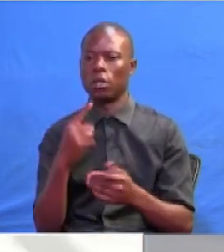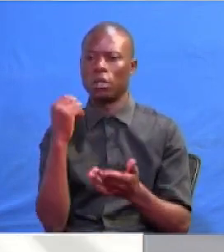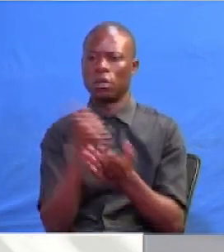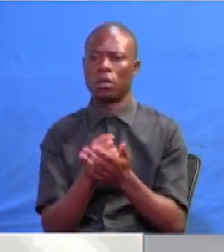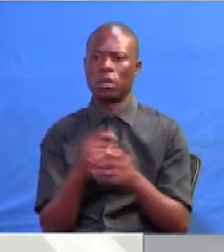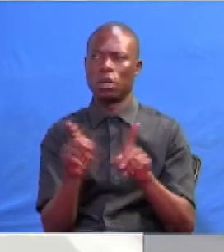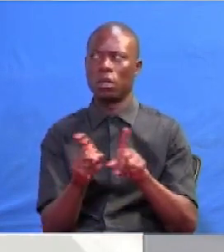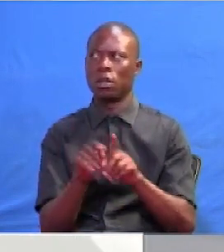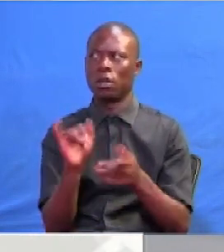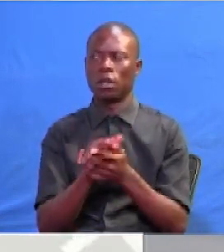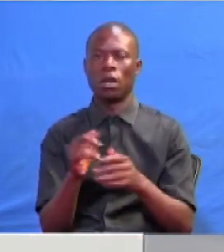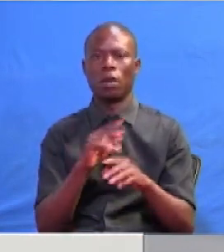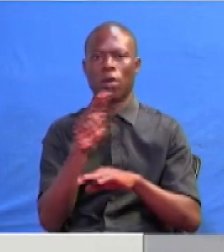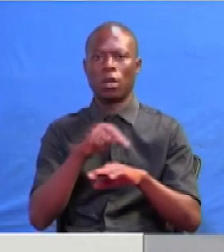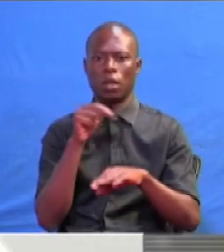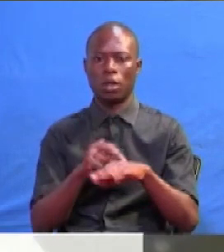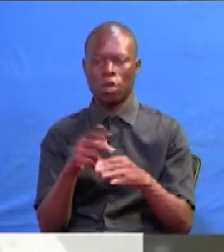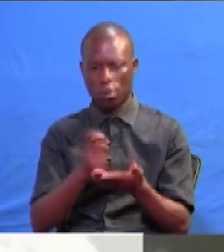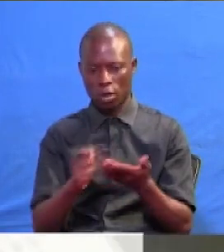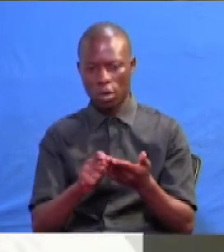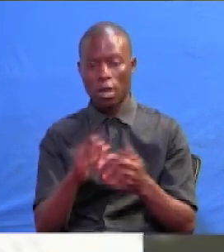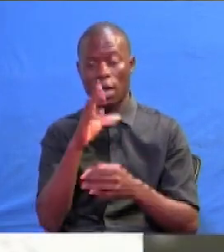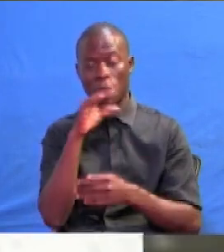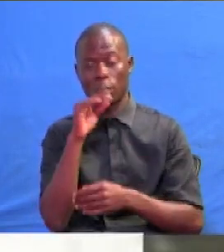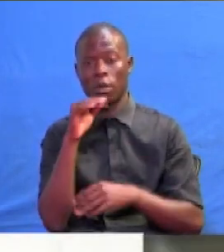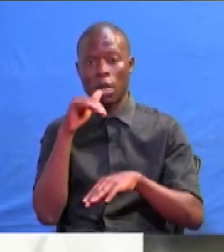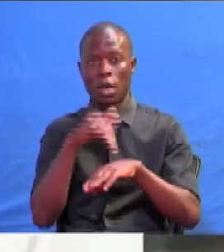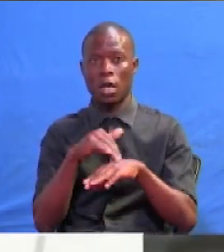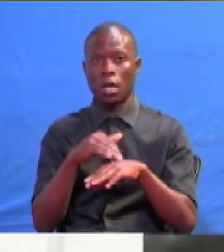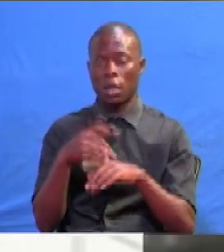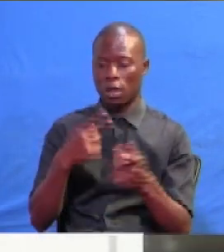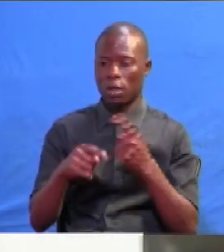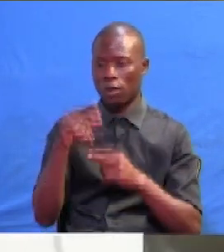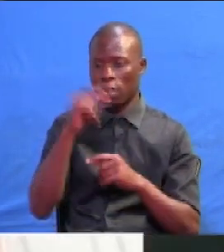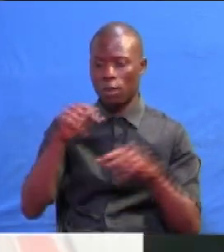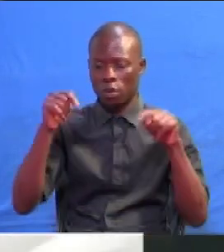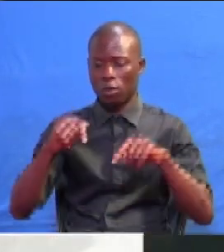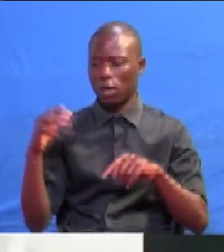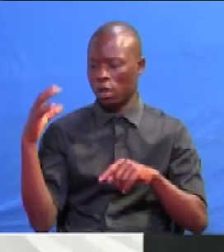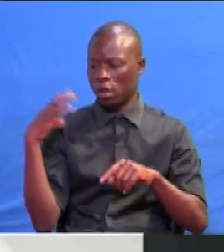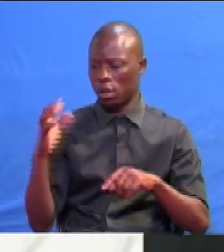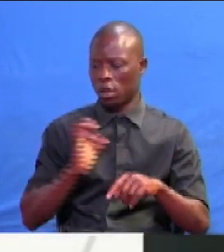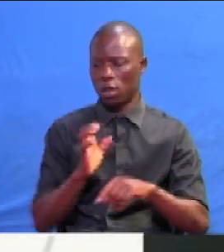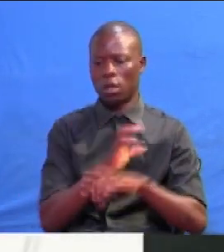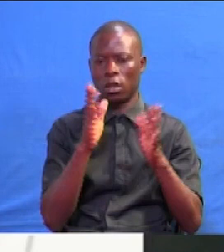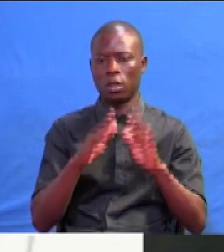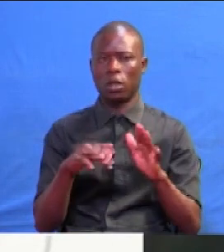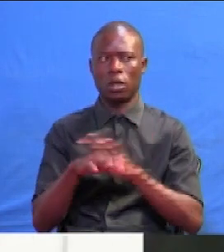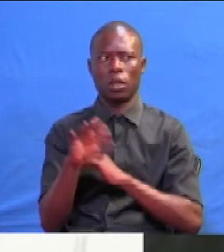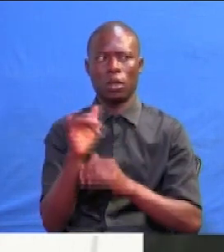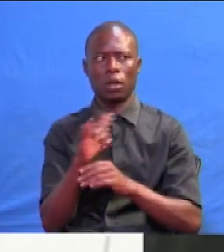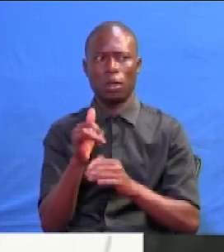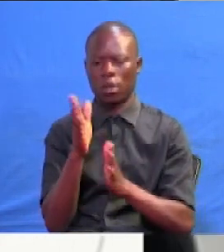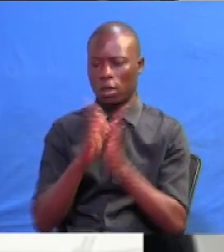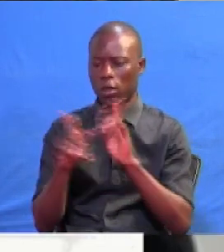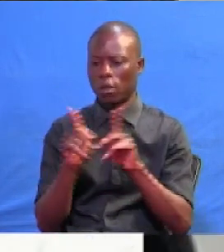following consultations with the national treasury speaking at a press briefing today commission chairperson ly Mage cited recent